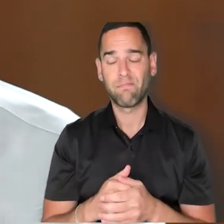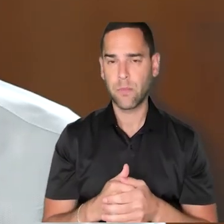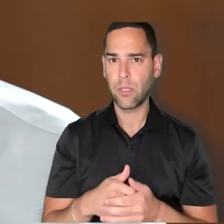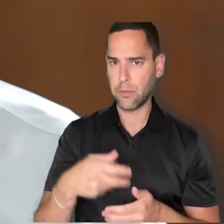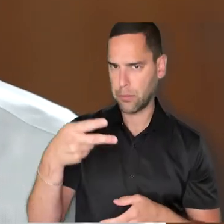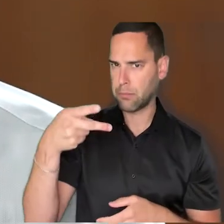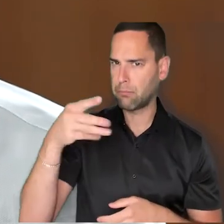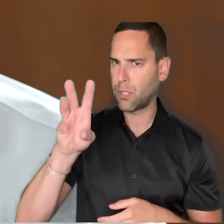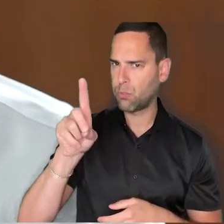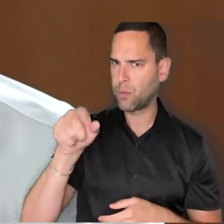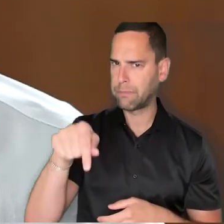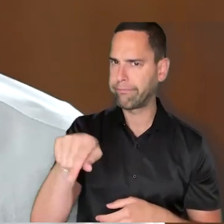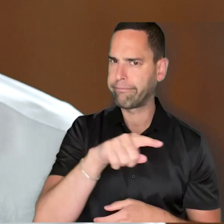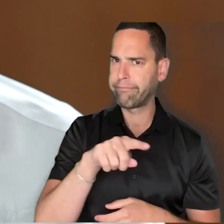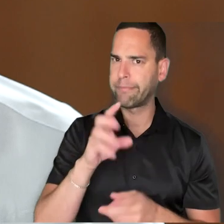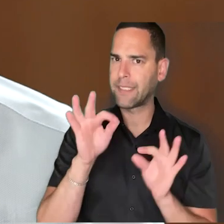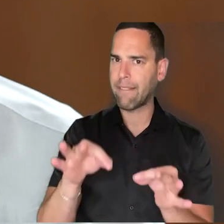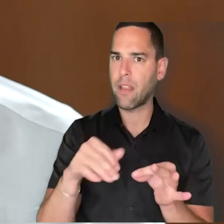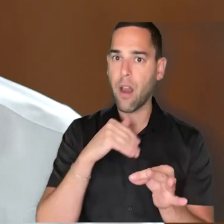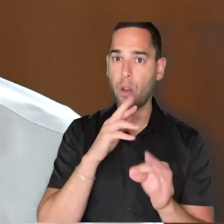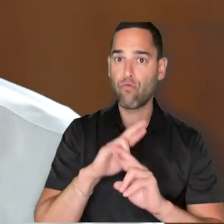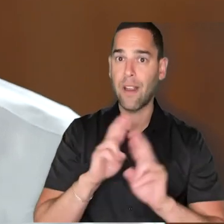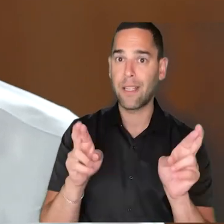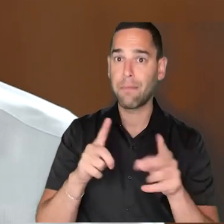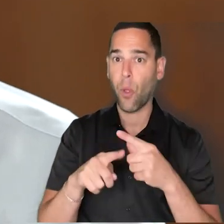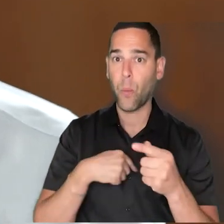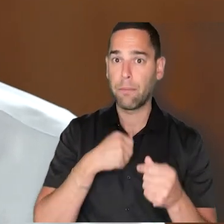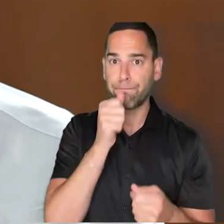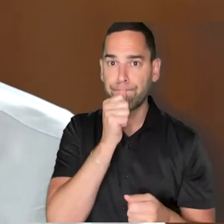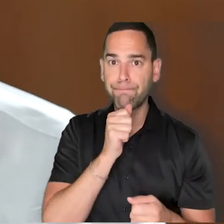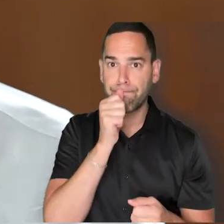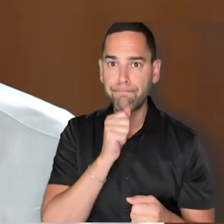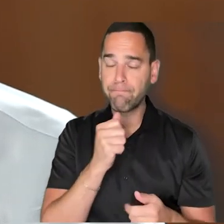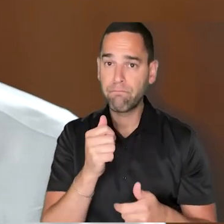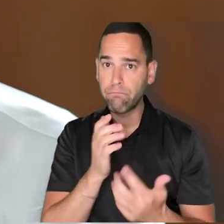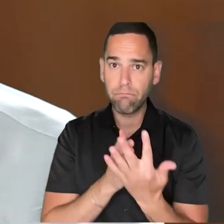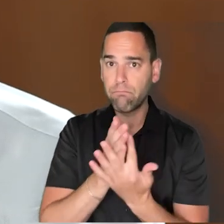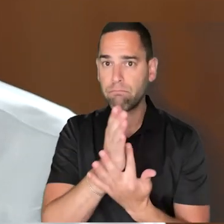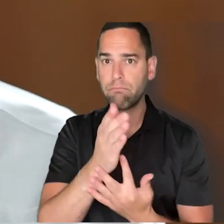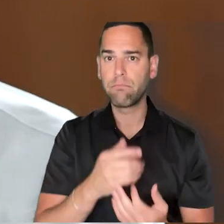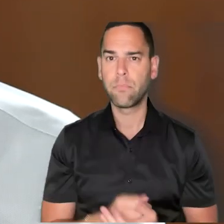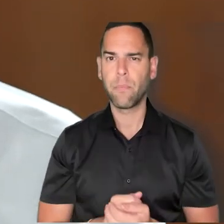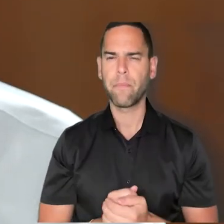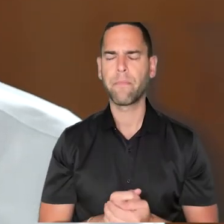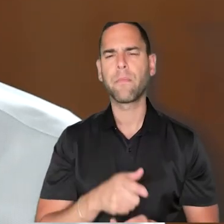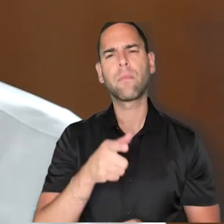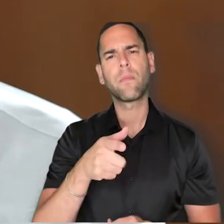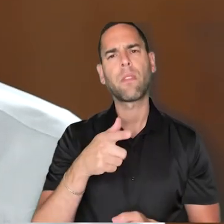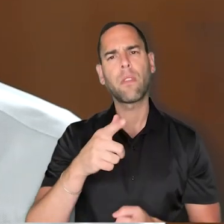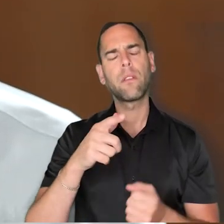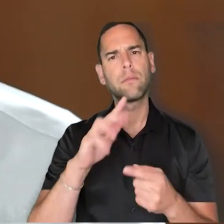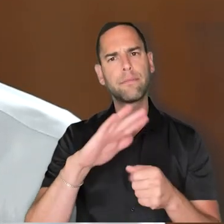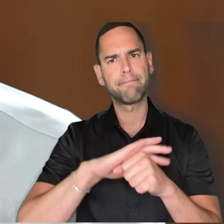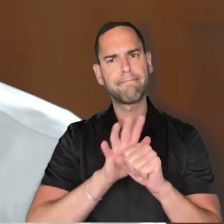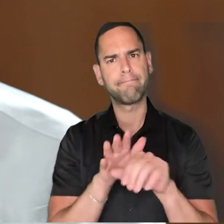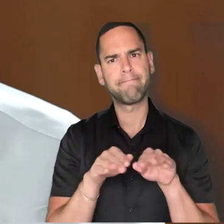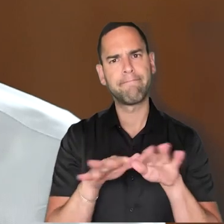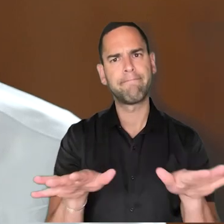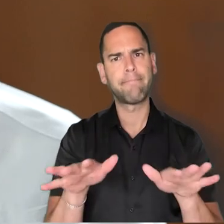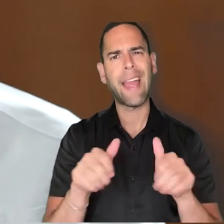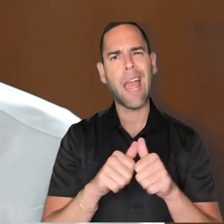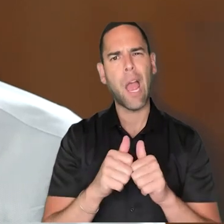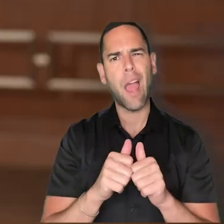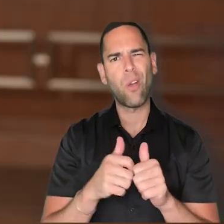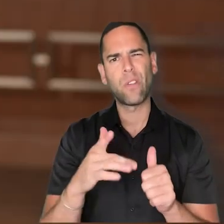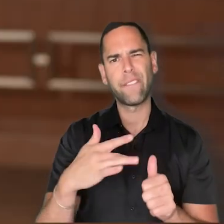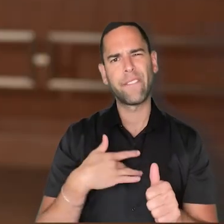pandemic. I know people with disabilities were not prepared for this pandemic, but we have had to deal with it. How do you think that this